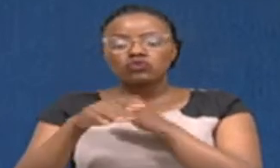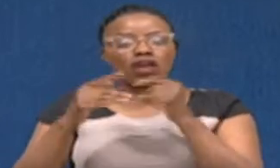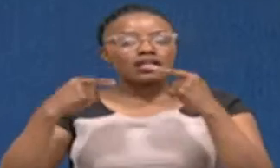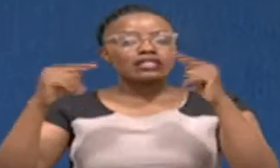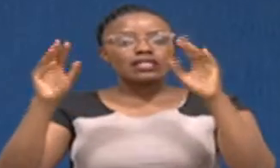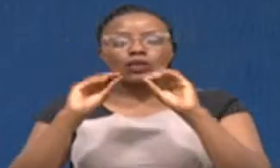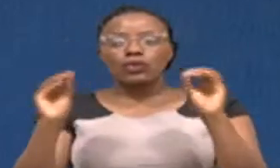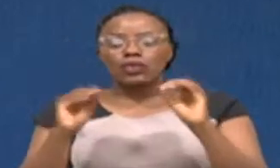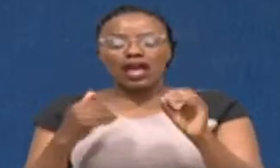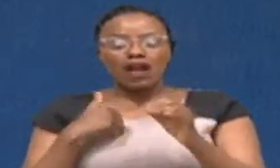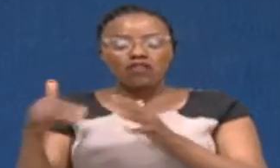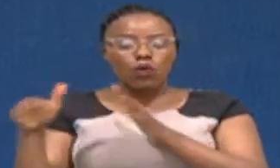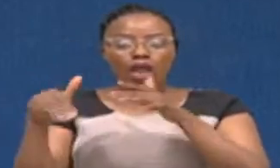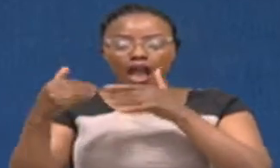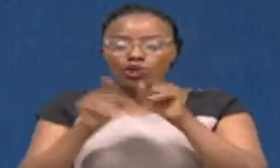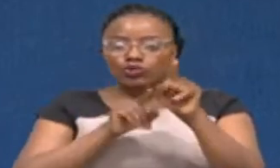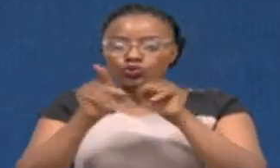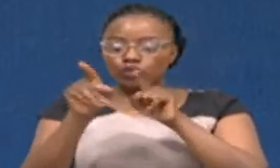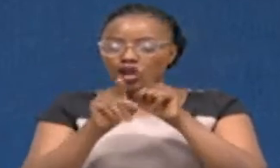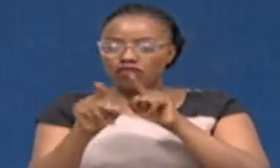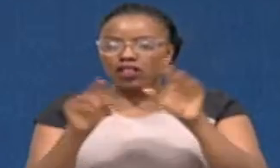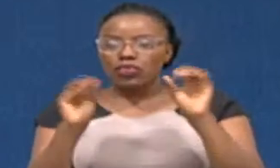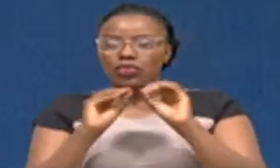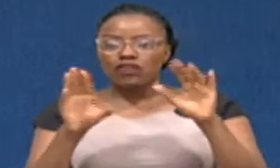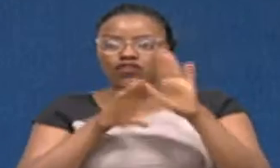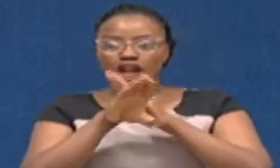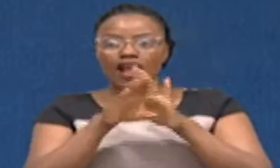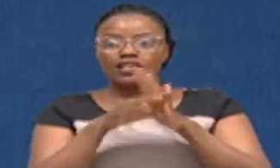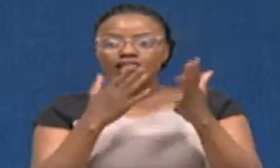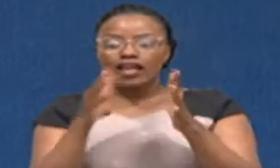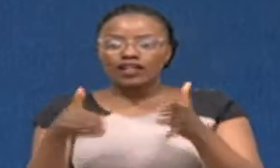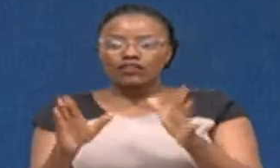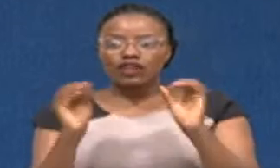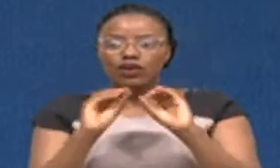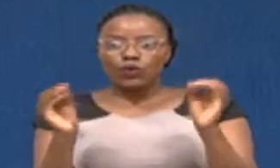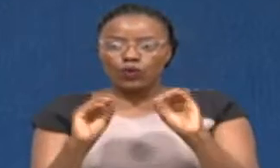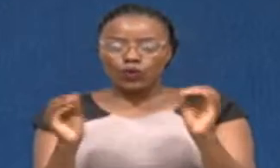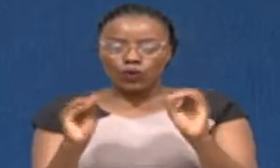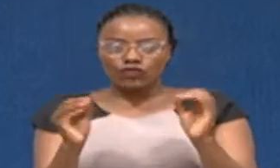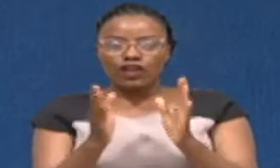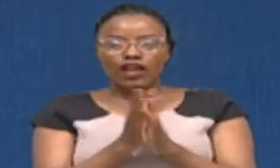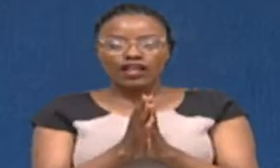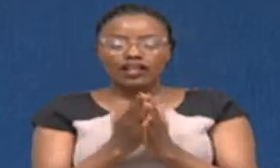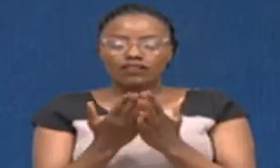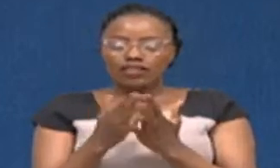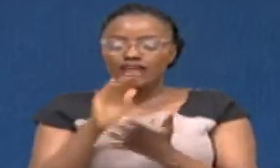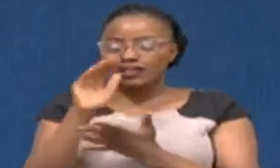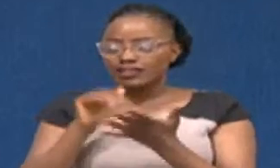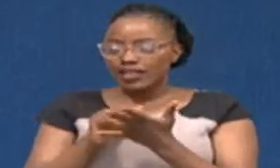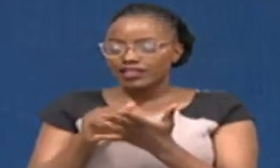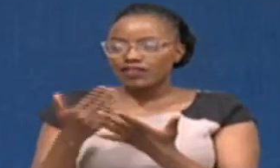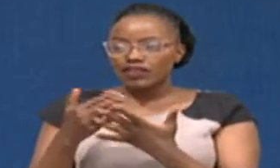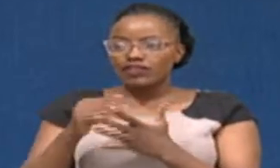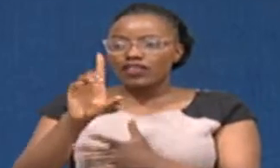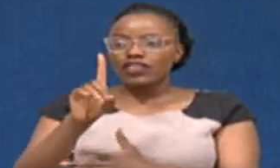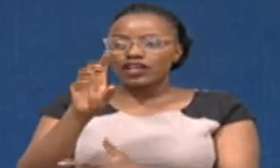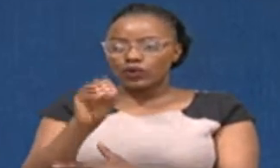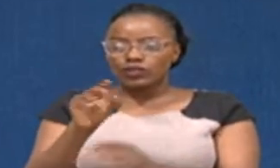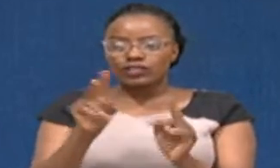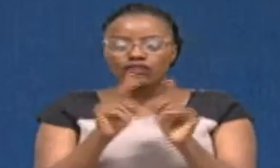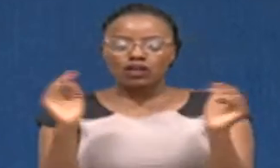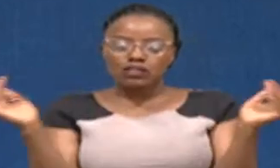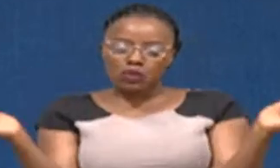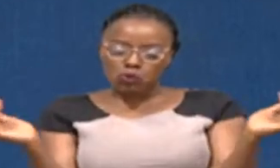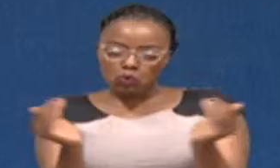it. There was no means of transport. We could not access any vehicles. The shopping center surrounding the DO's office was a very